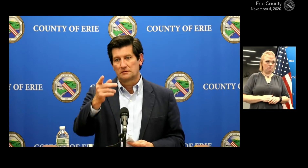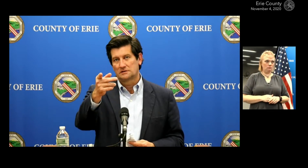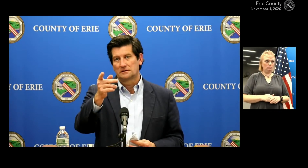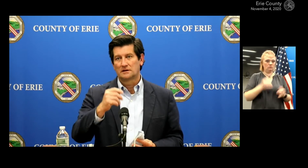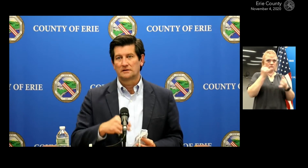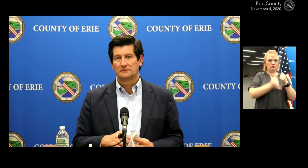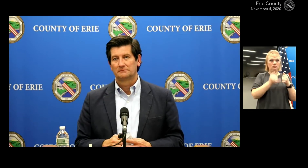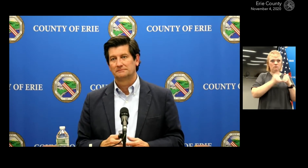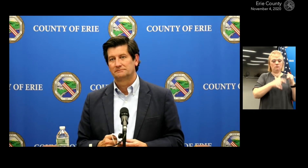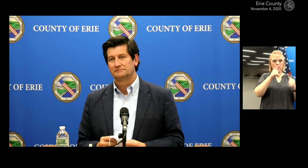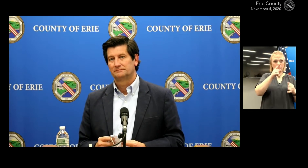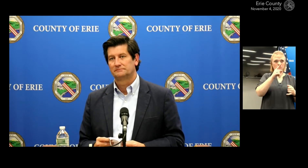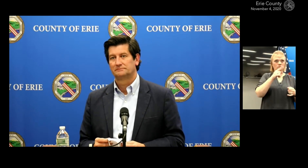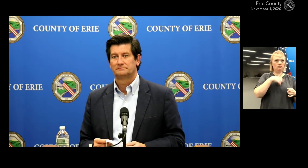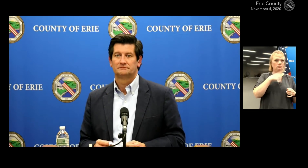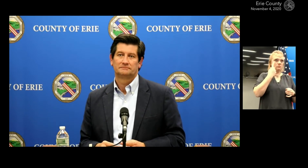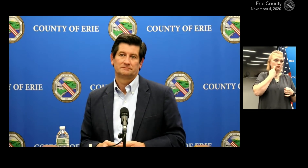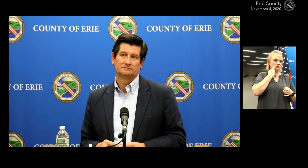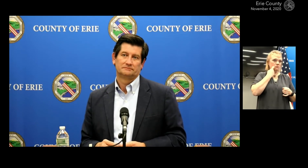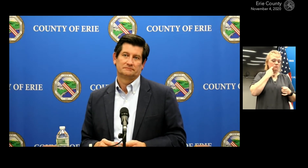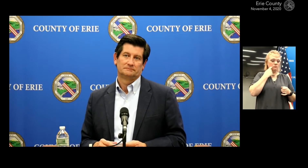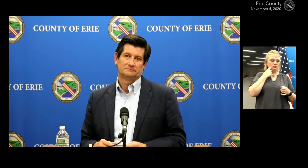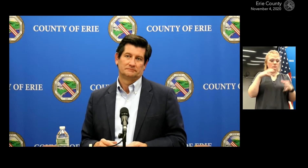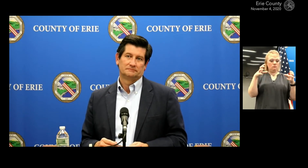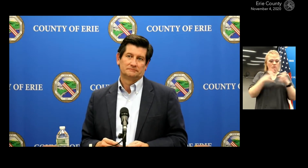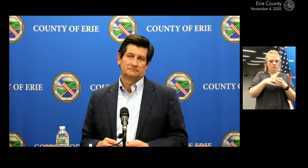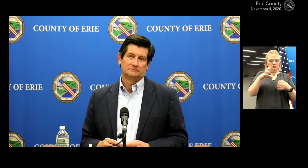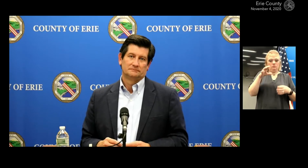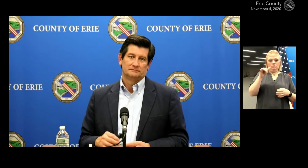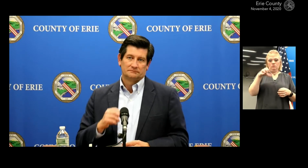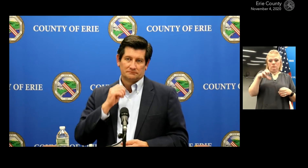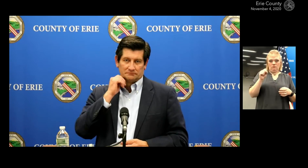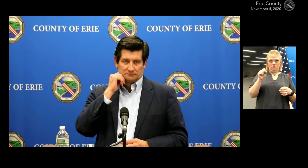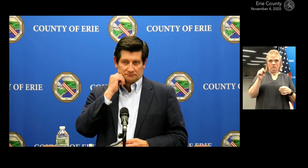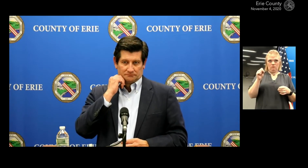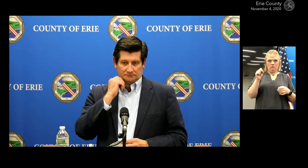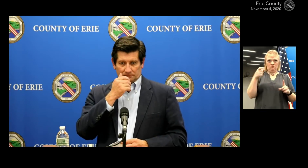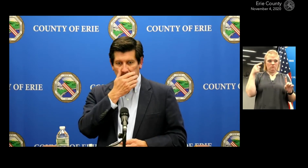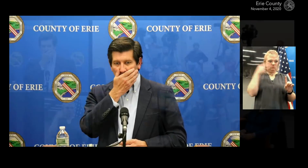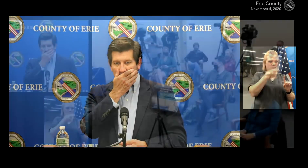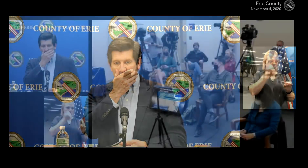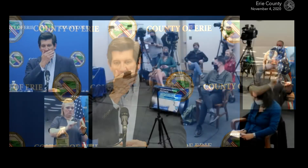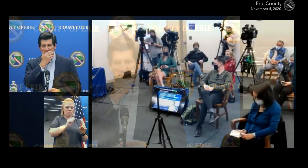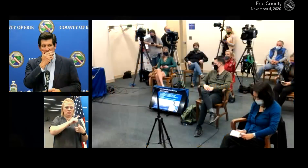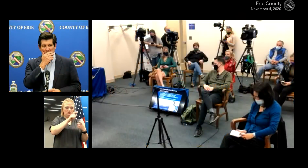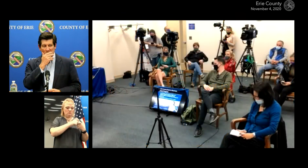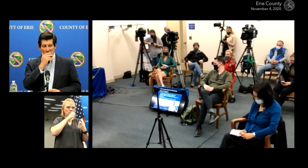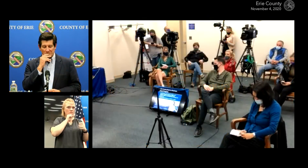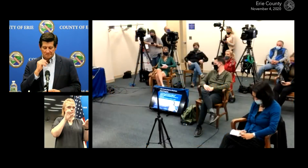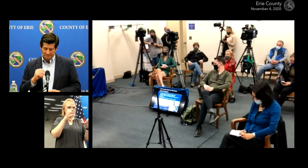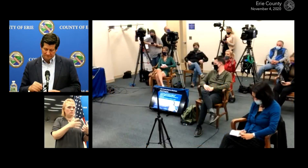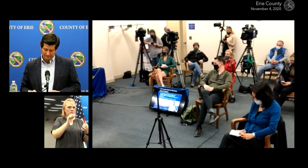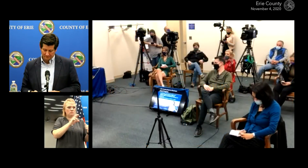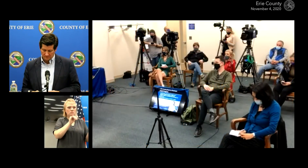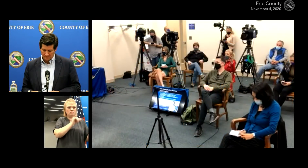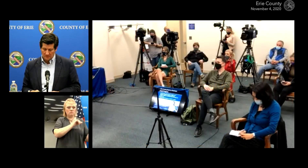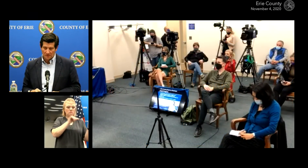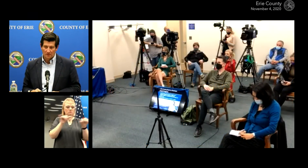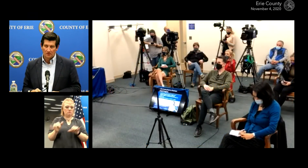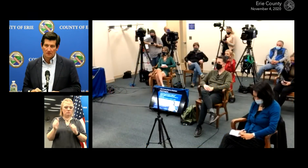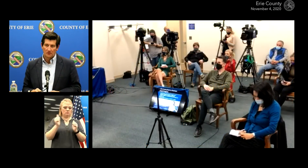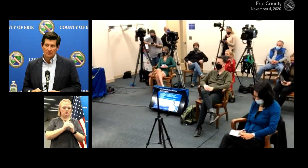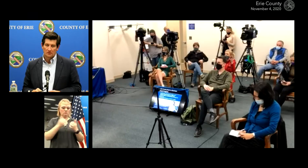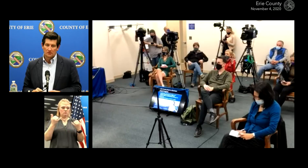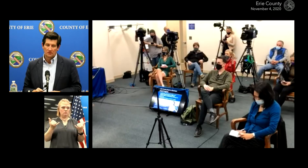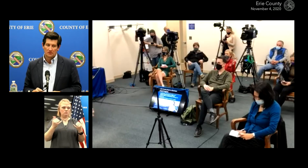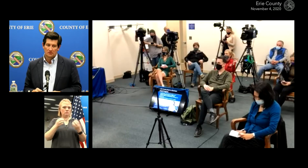Last question, Kelly. The latest batch of cases, is it skewing towards any certain age group, or is it consistent with now